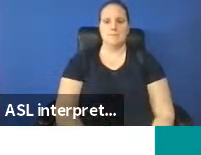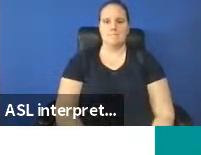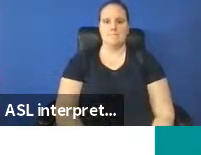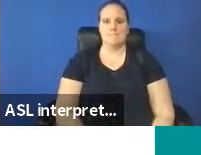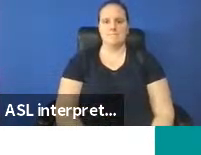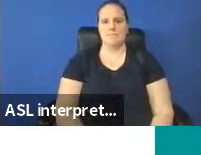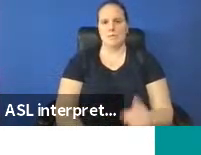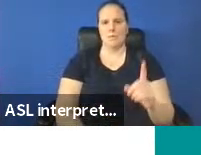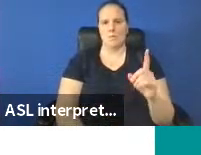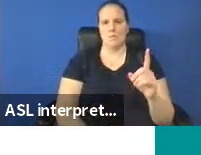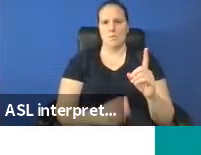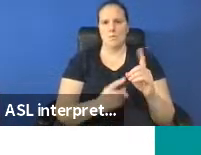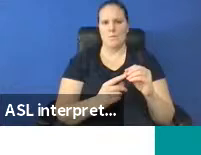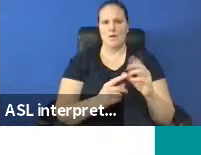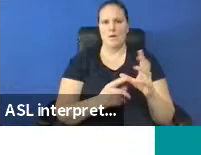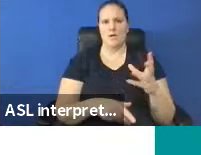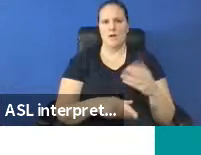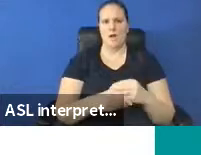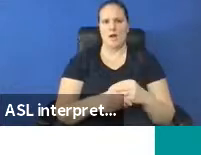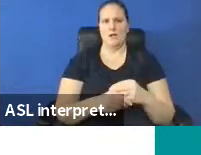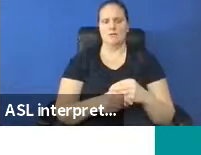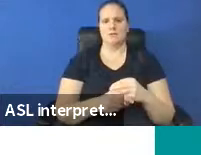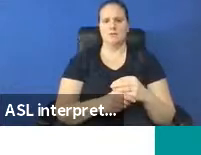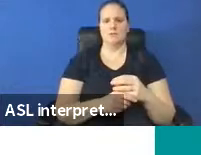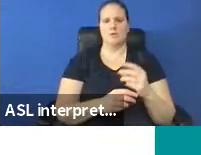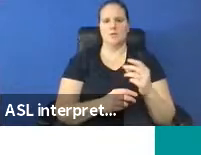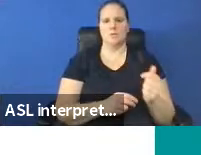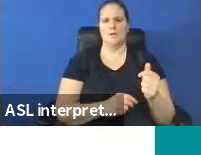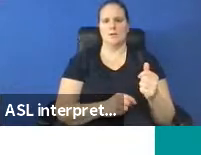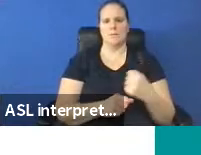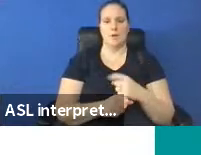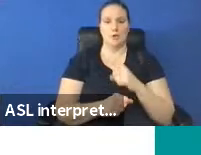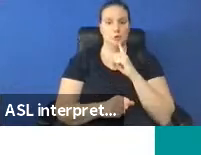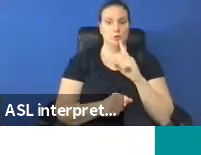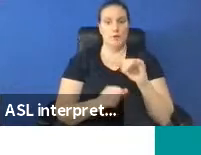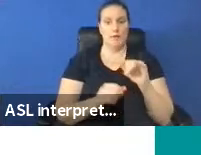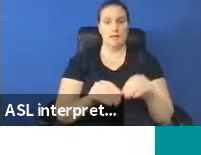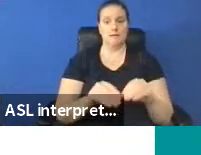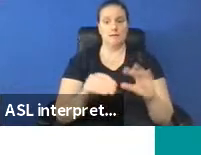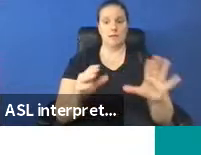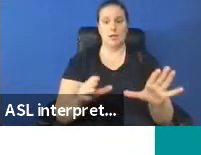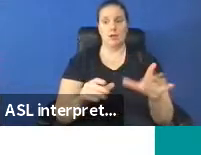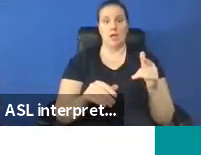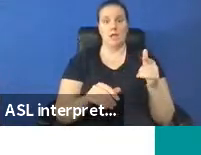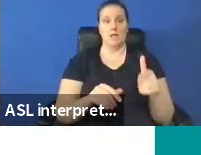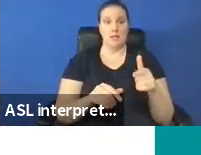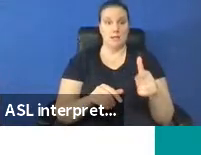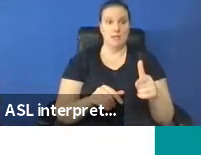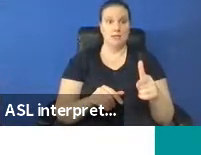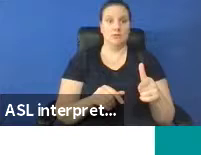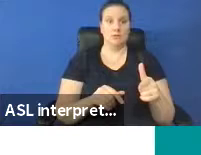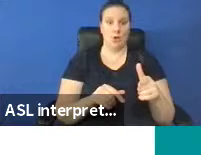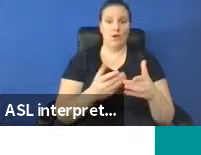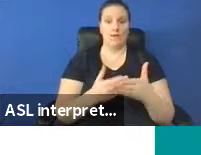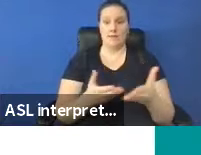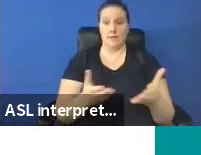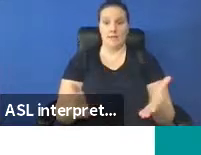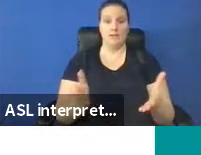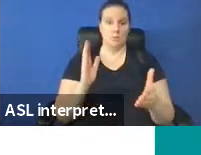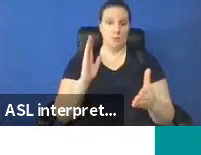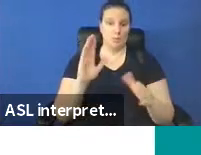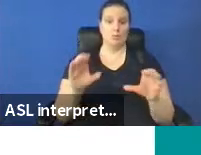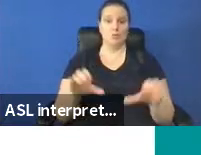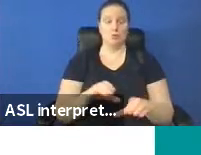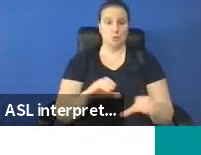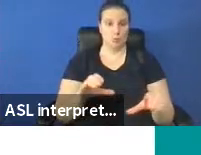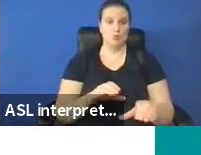One thing real quick, I'll jump in and just want to make sure it's clear. These are things we are going to